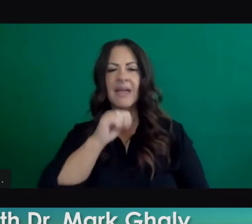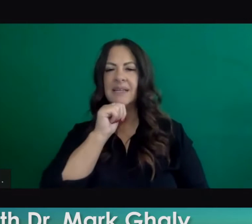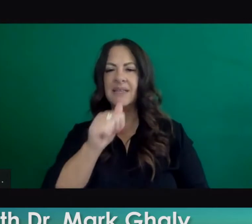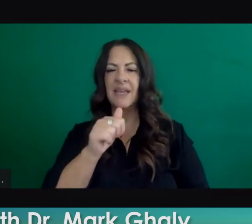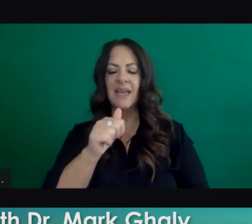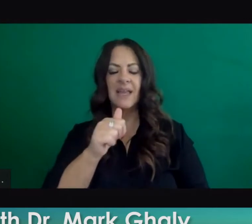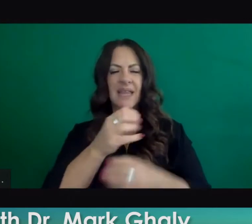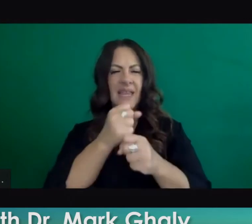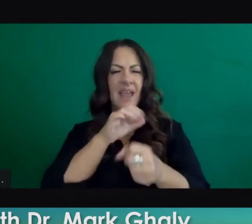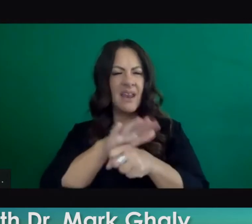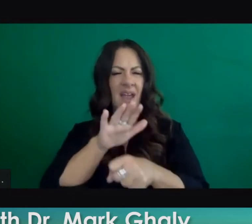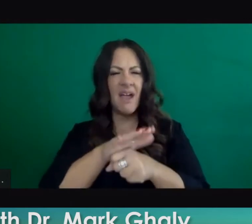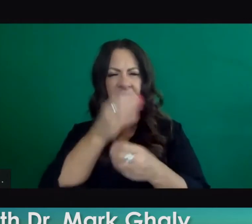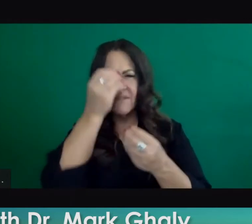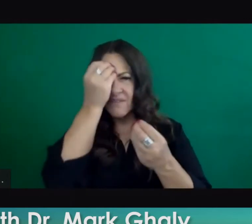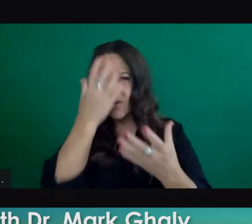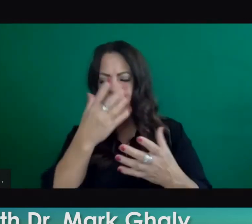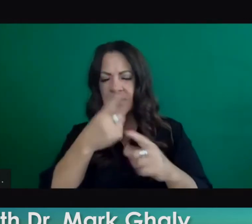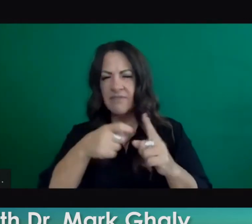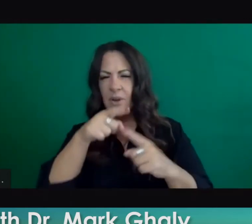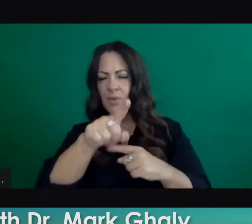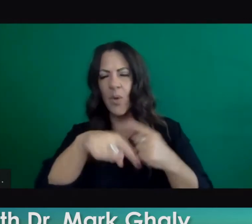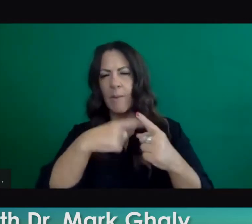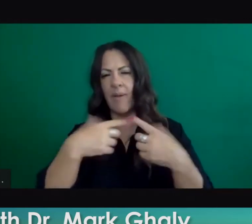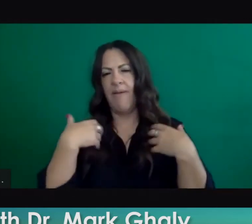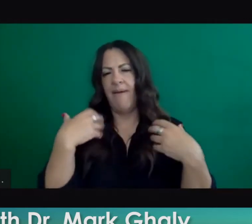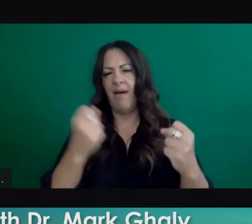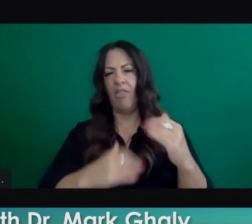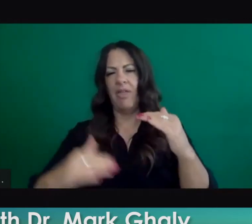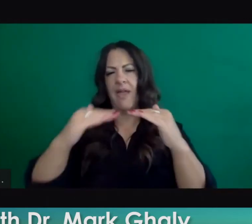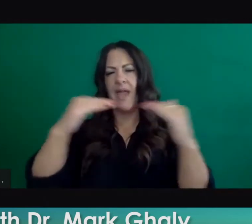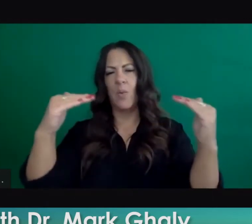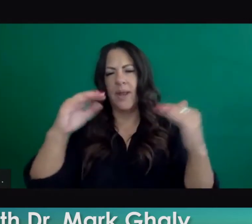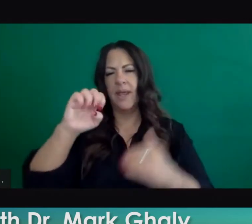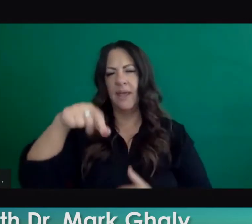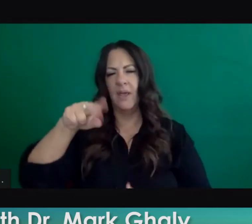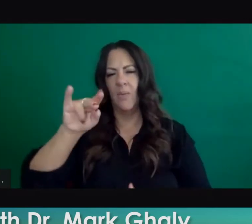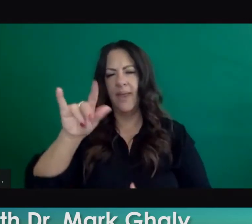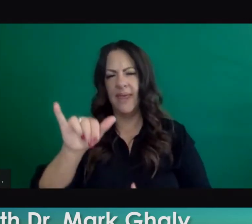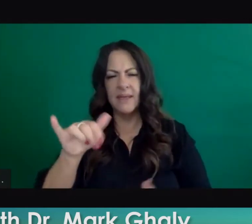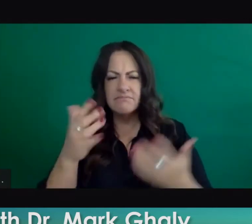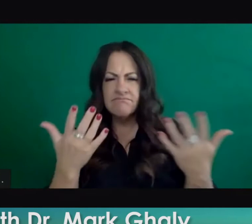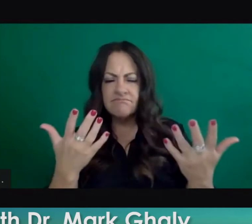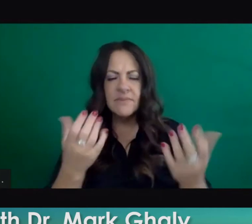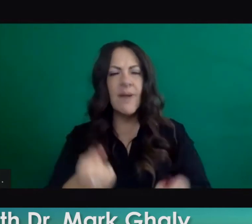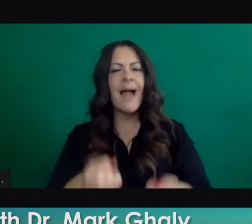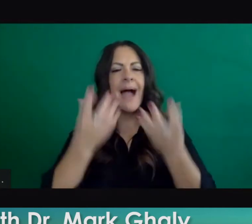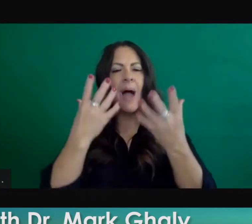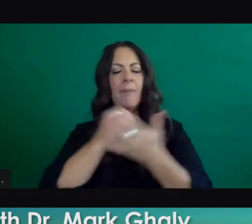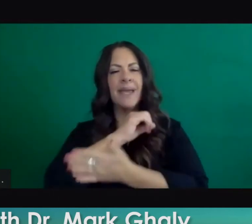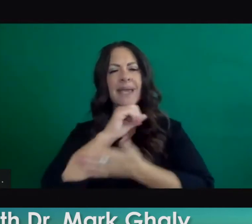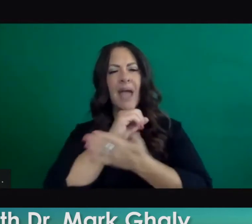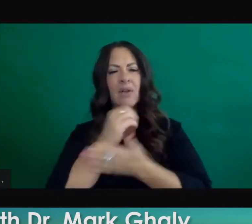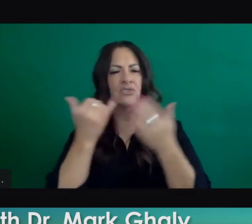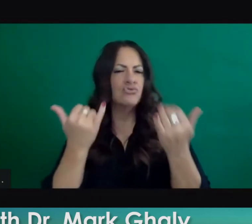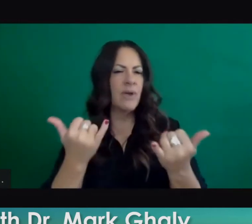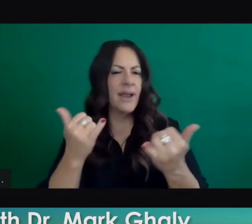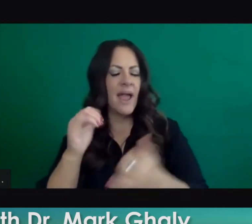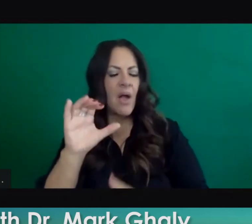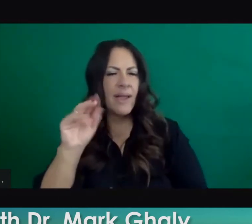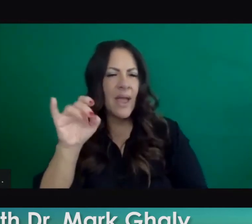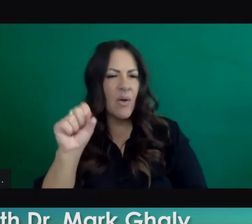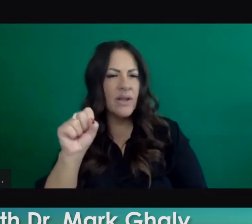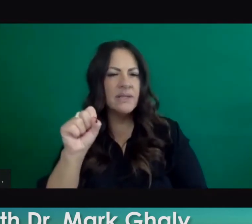enough on the health equity measure. My question has to do with how many counties are in what